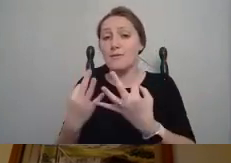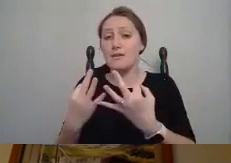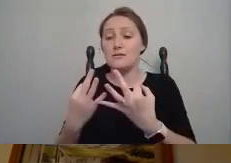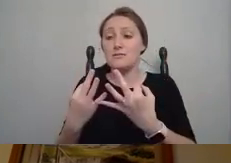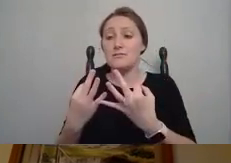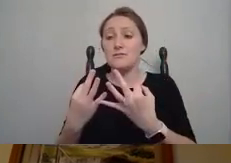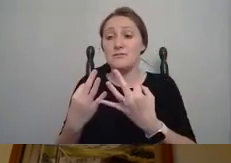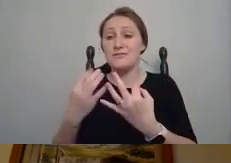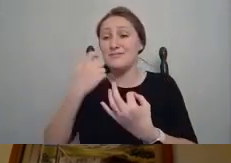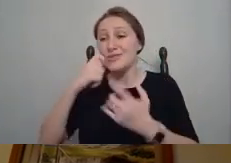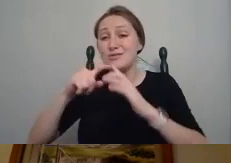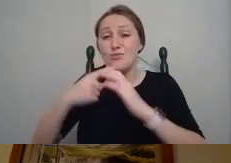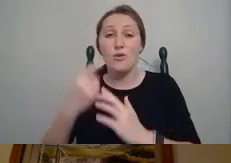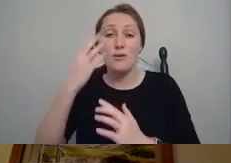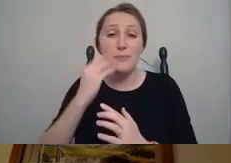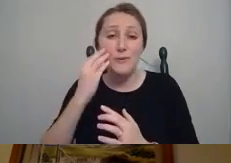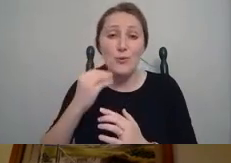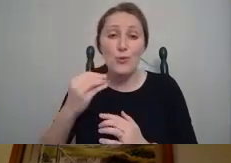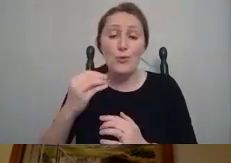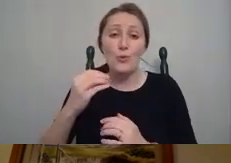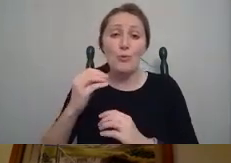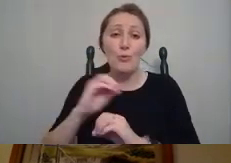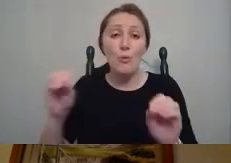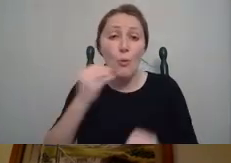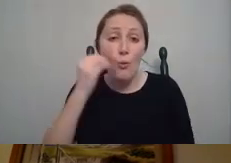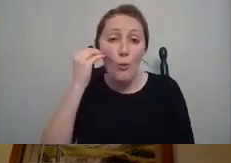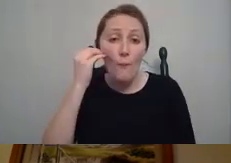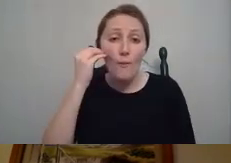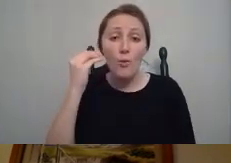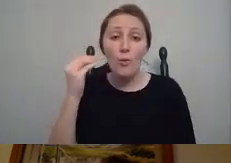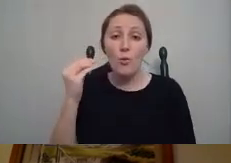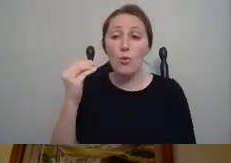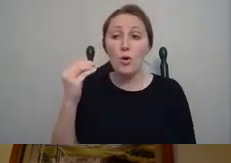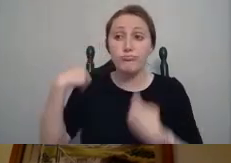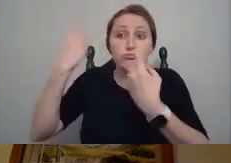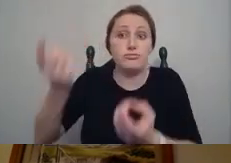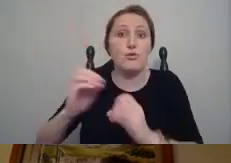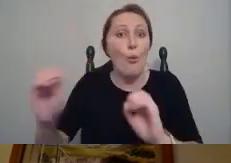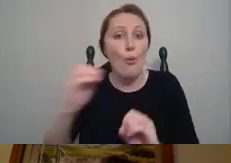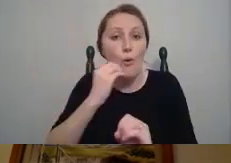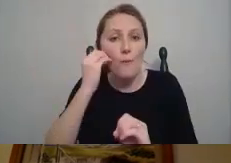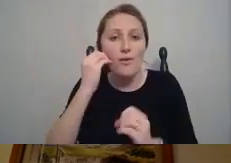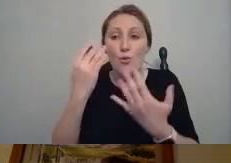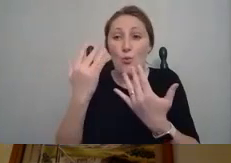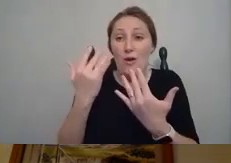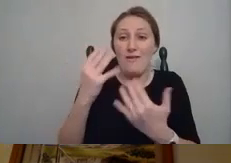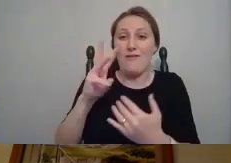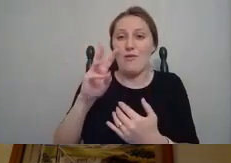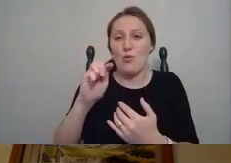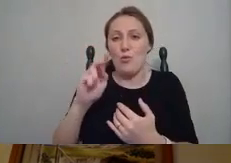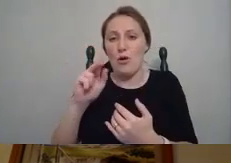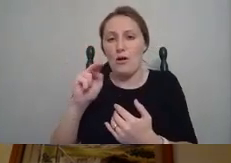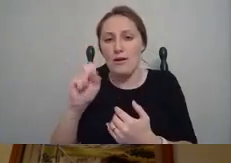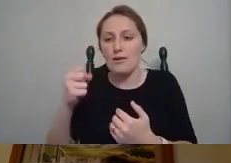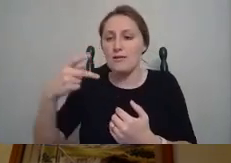homelessness and are waiting for DCPS and Watkins or Peabody to deliver that device to them.